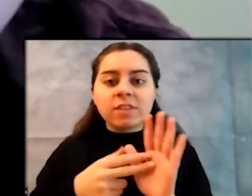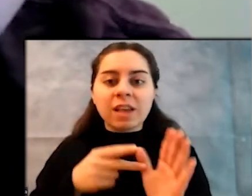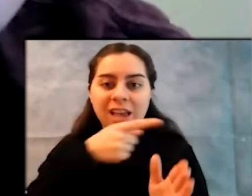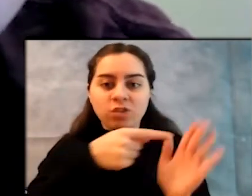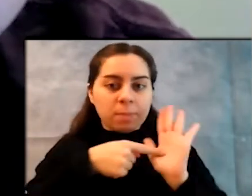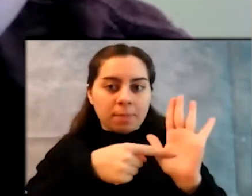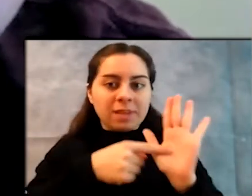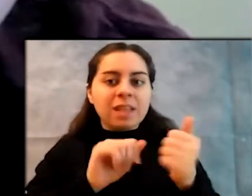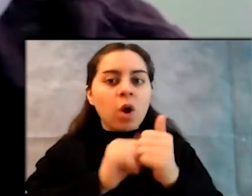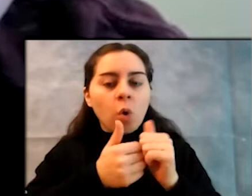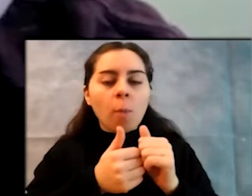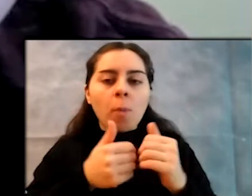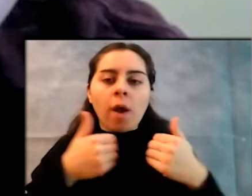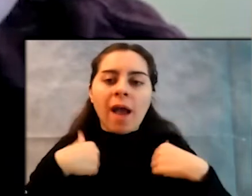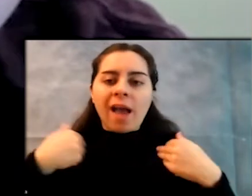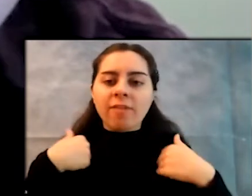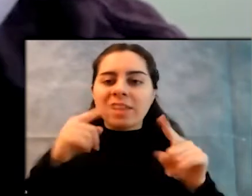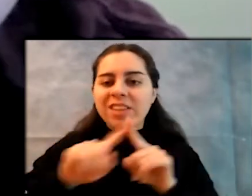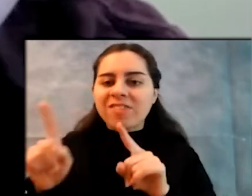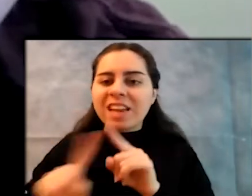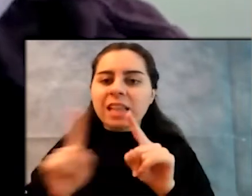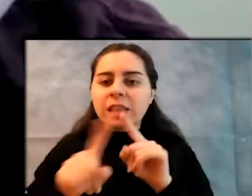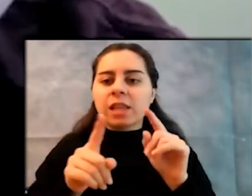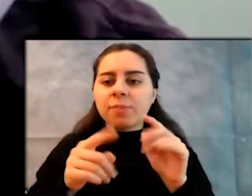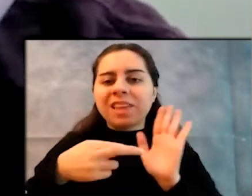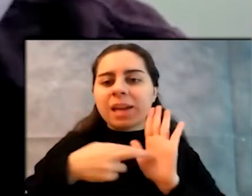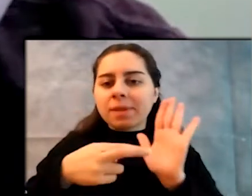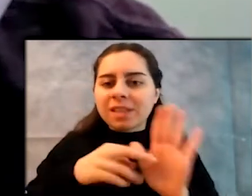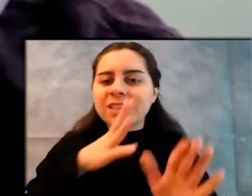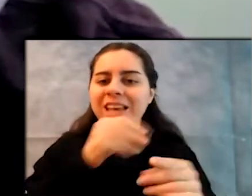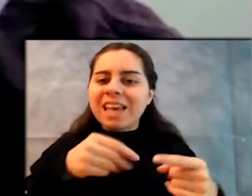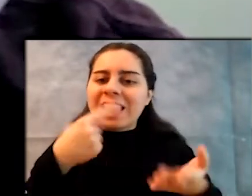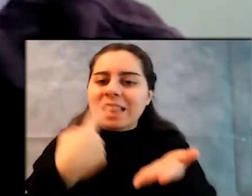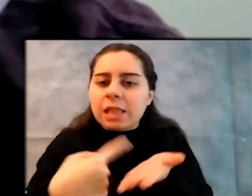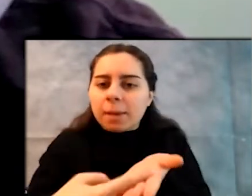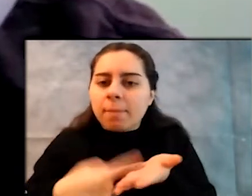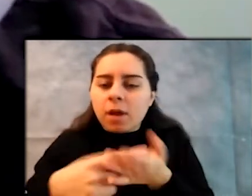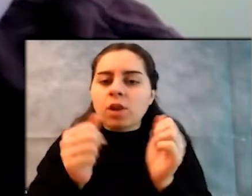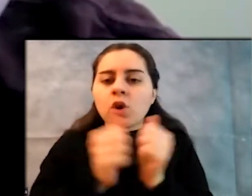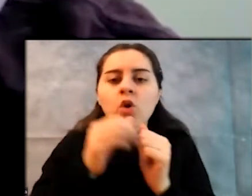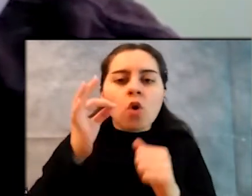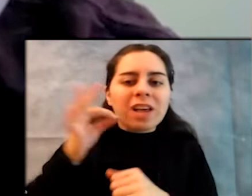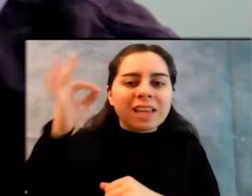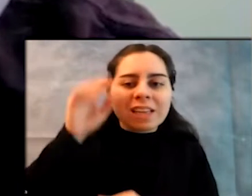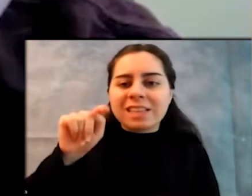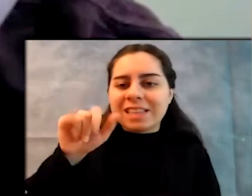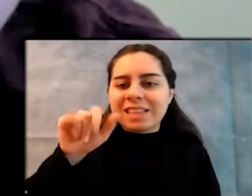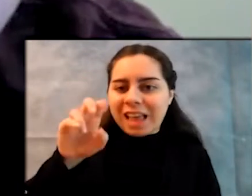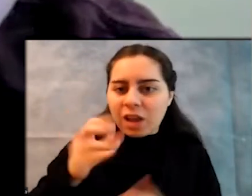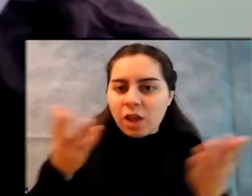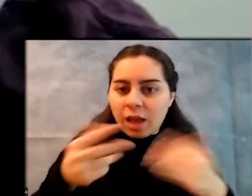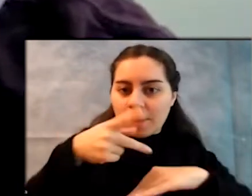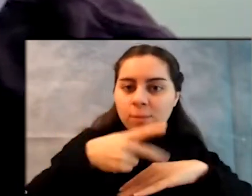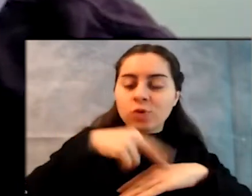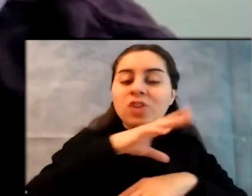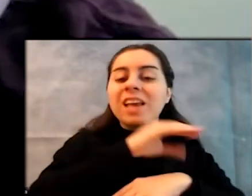Rico and the Caribbean diaspora in New York City. Drawing on an in-depth ethnographic research, media analysis,